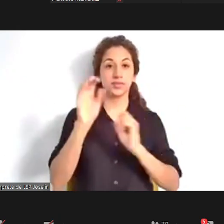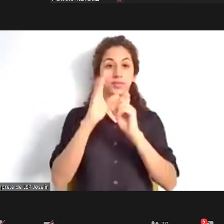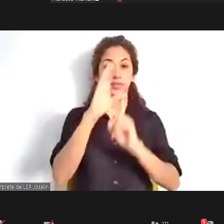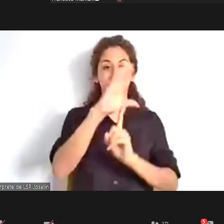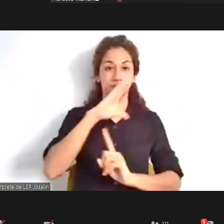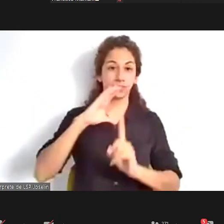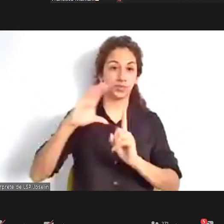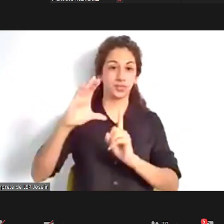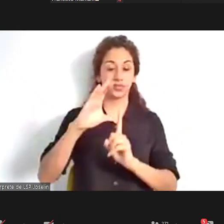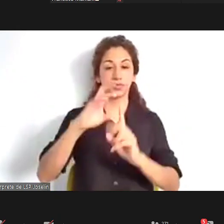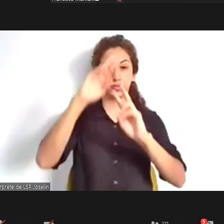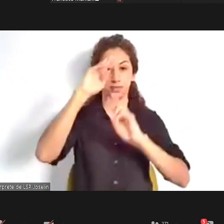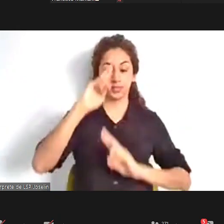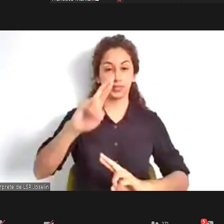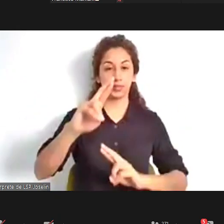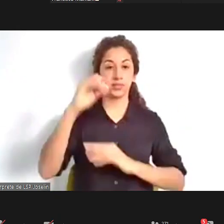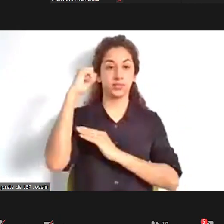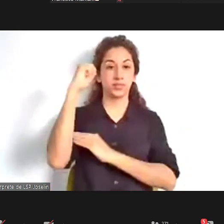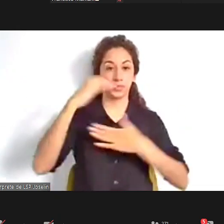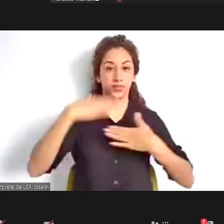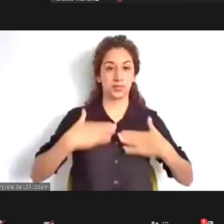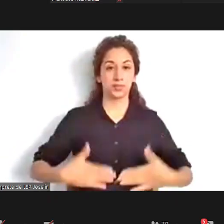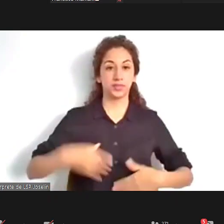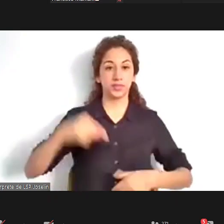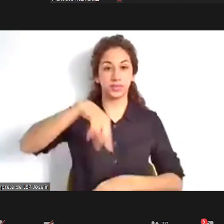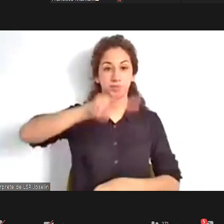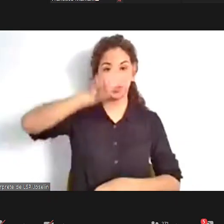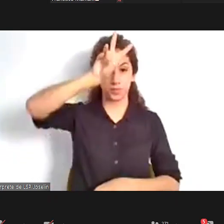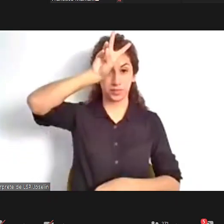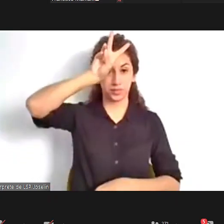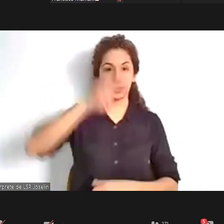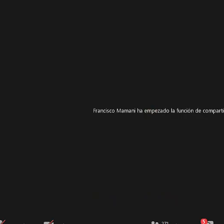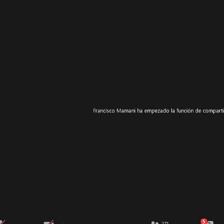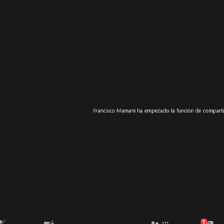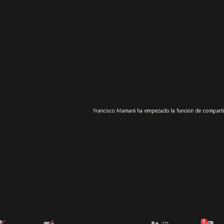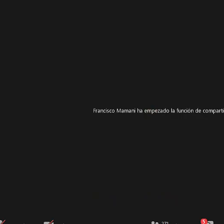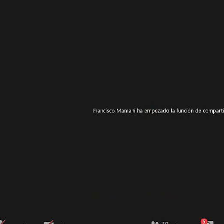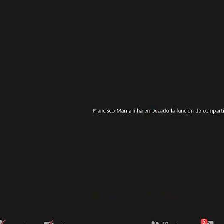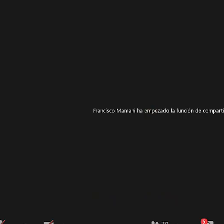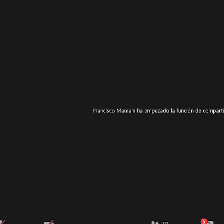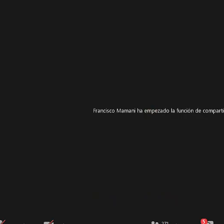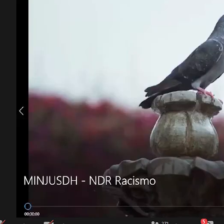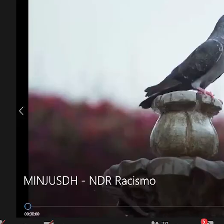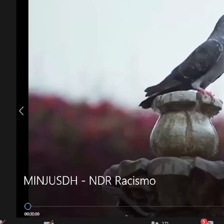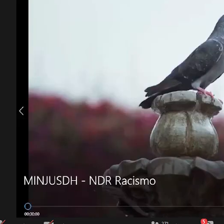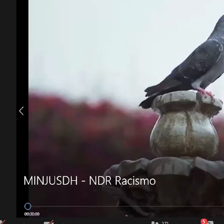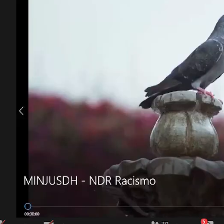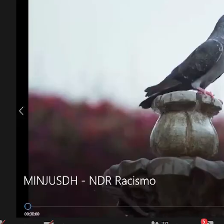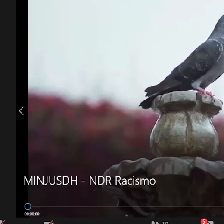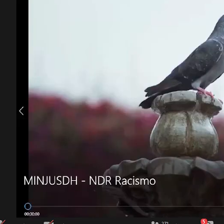strengthen the protection and culture of respect to human rights in peru